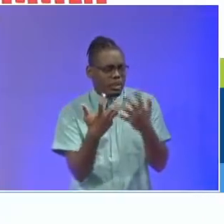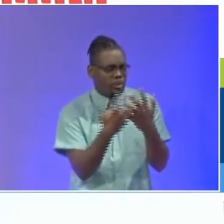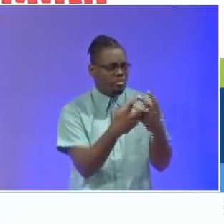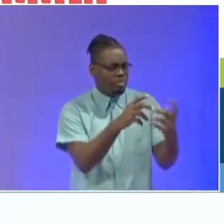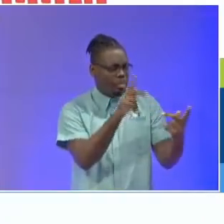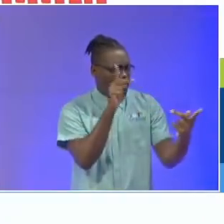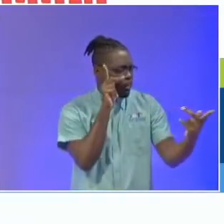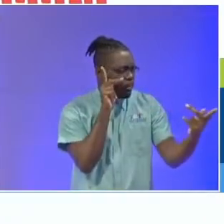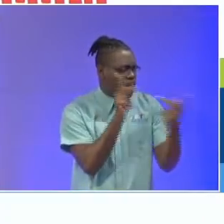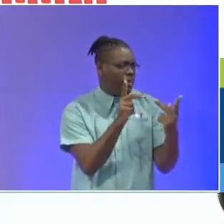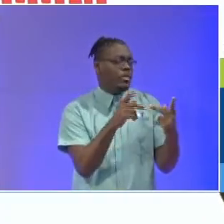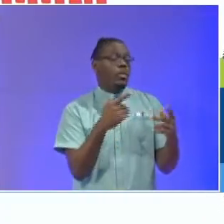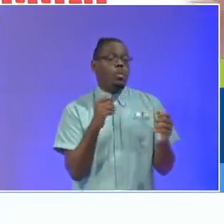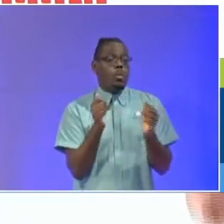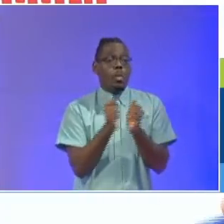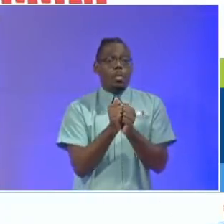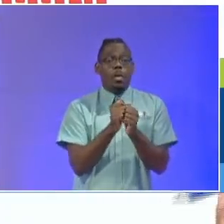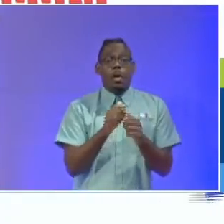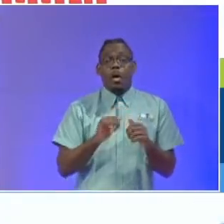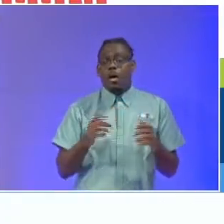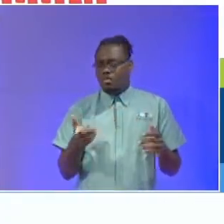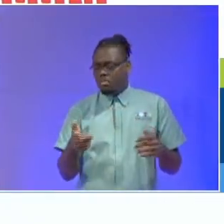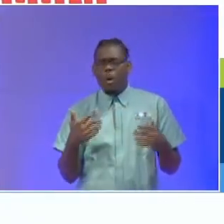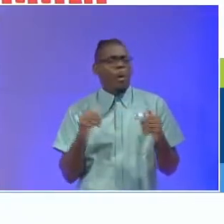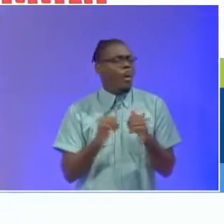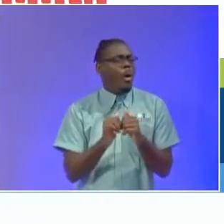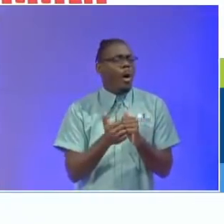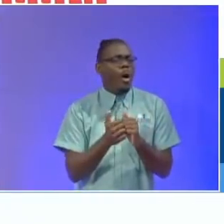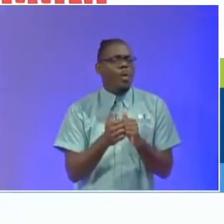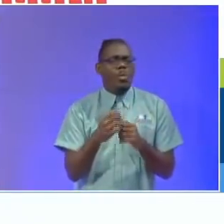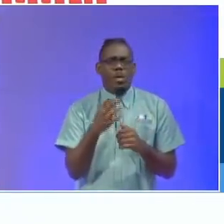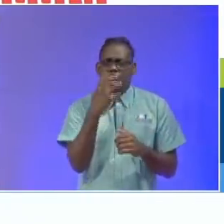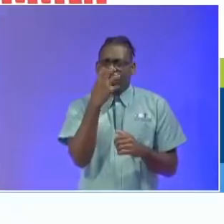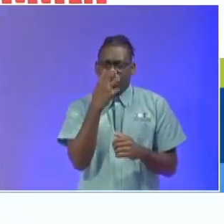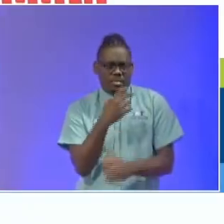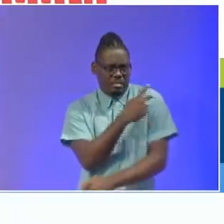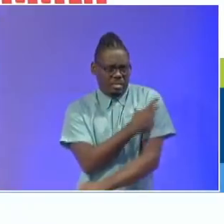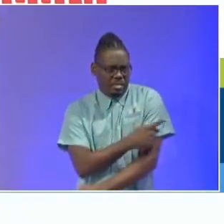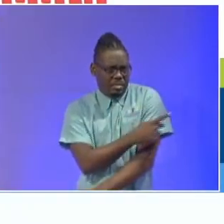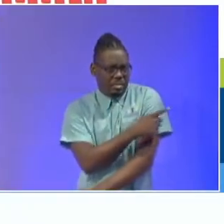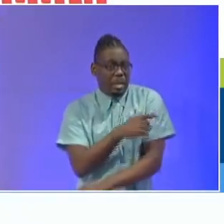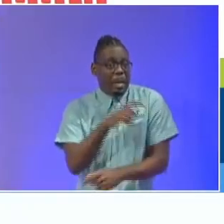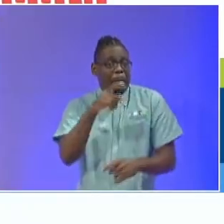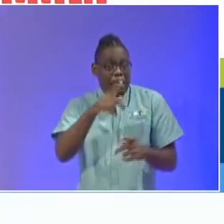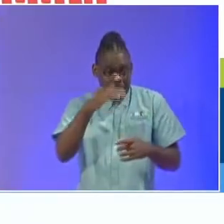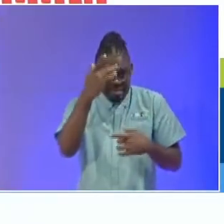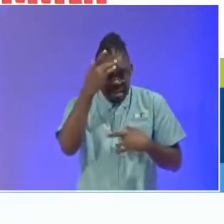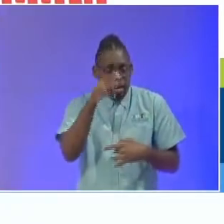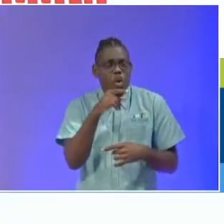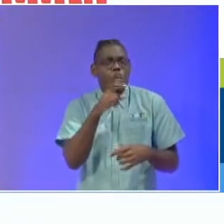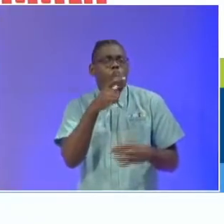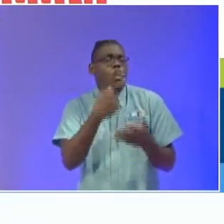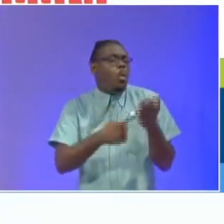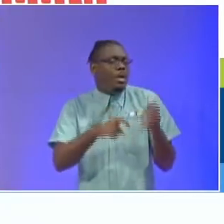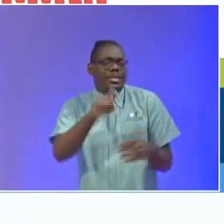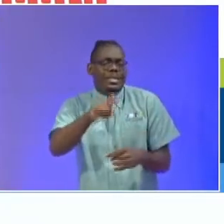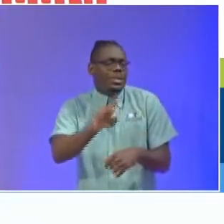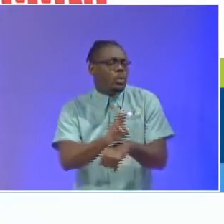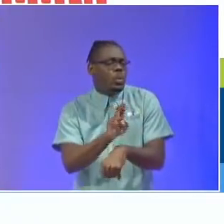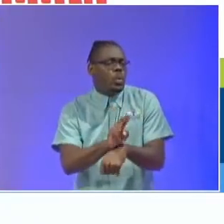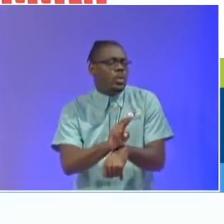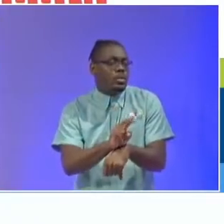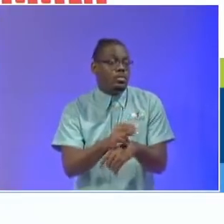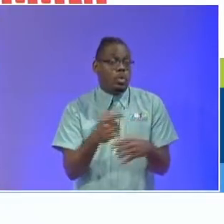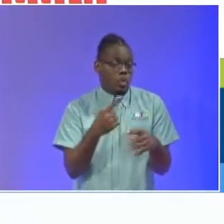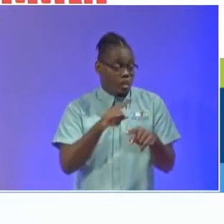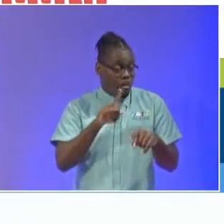intervention to monitor and switch over from tank to tank. 3 Vic tanks have been installed, one